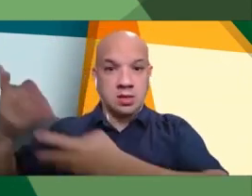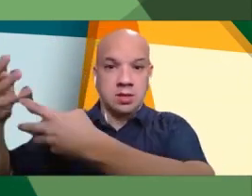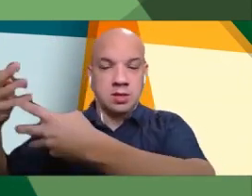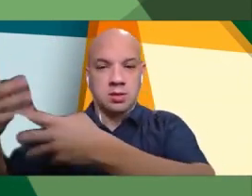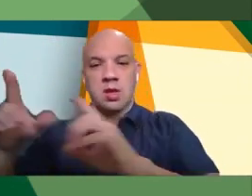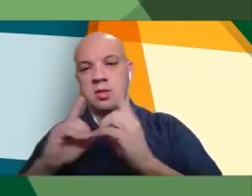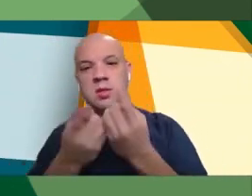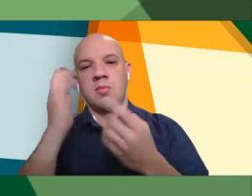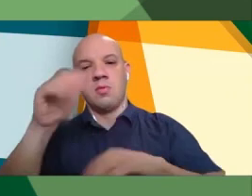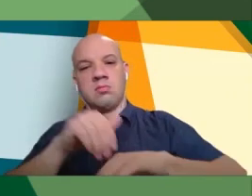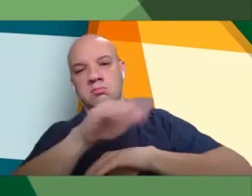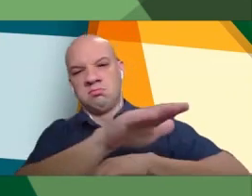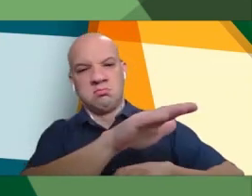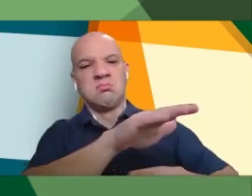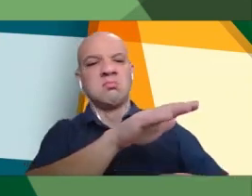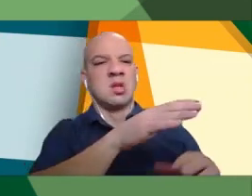via addendum to the proposers.